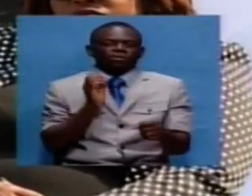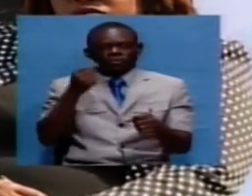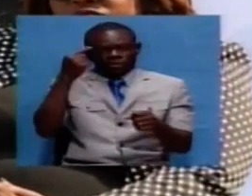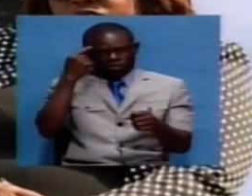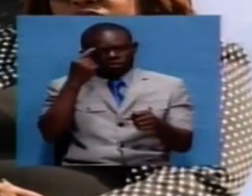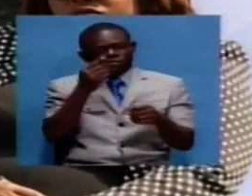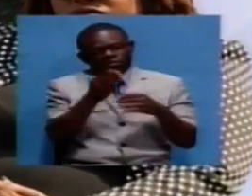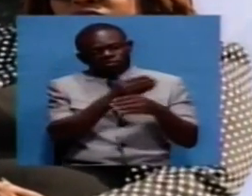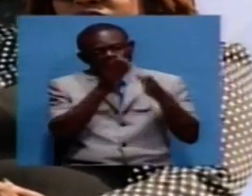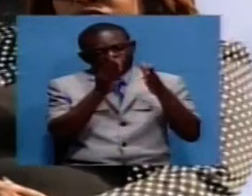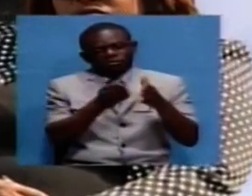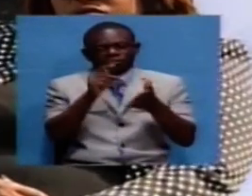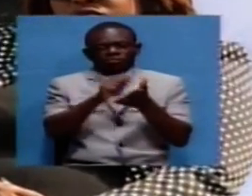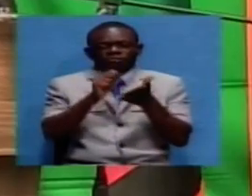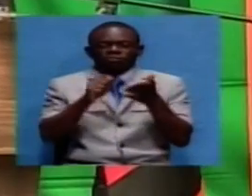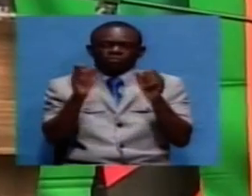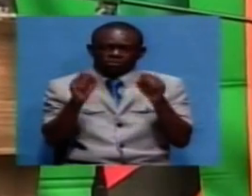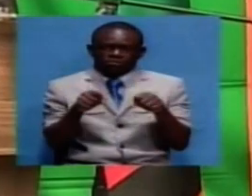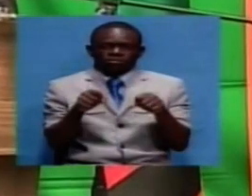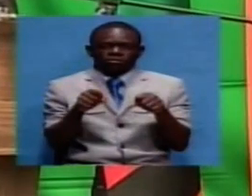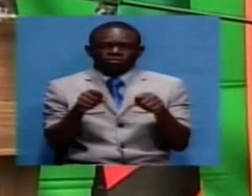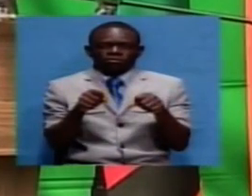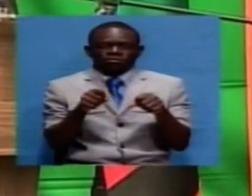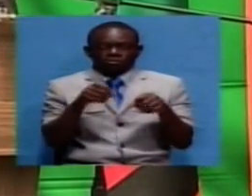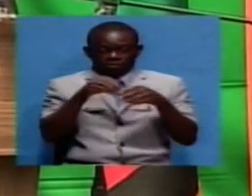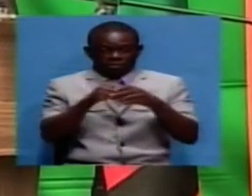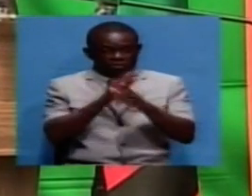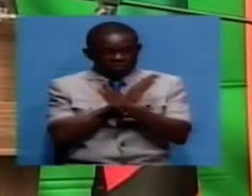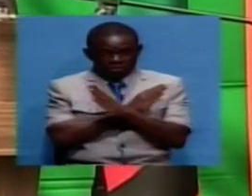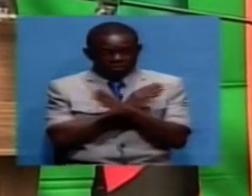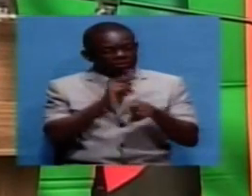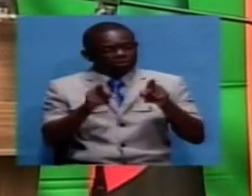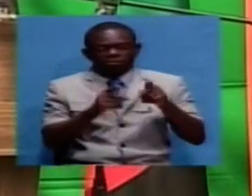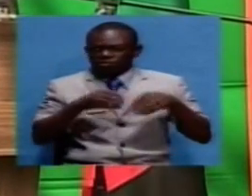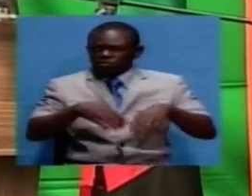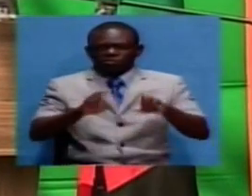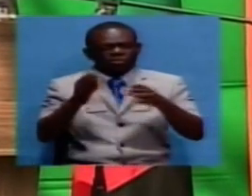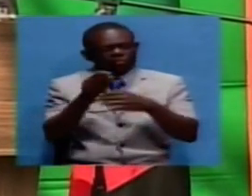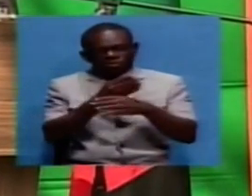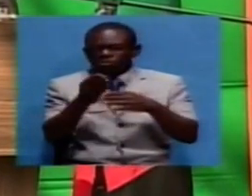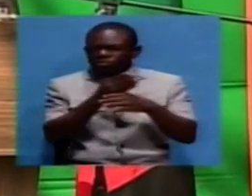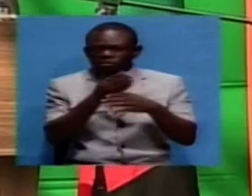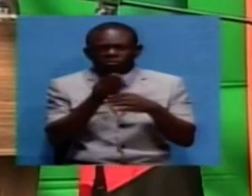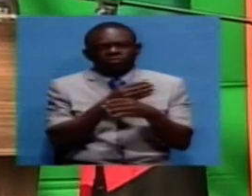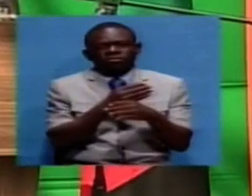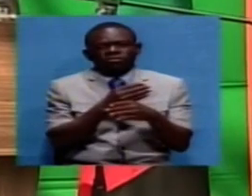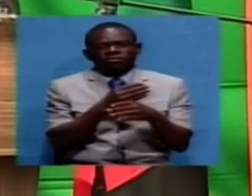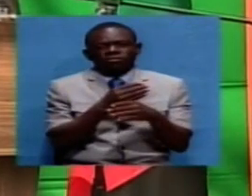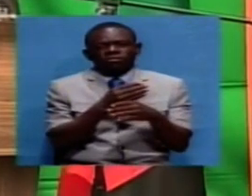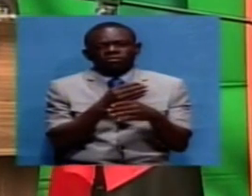in answer to your question, people should do due diligence on Zambia, as much as they are reading stories about Zambia having